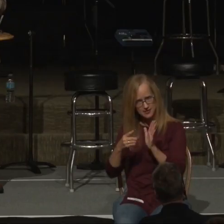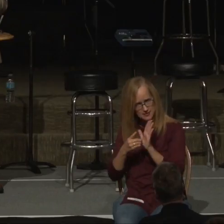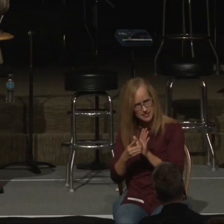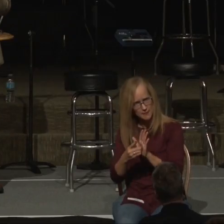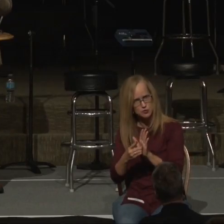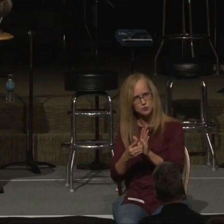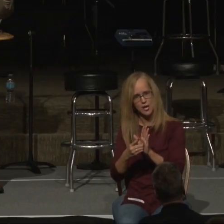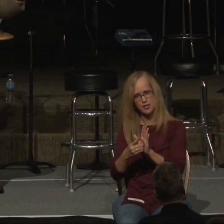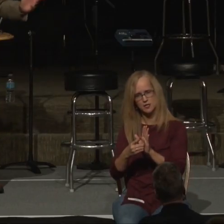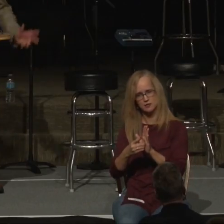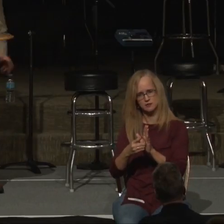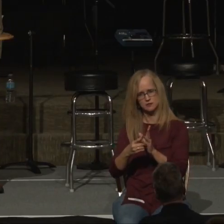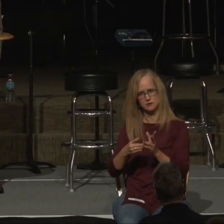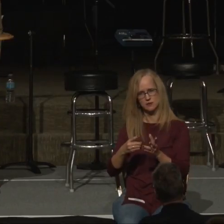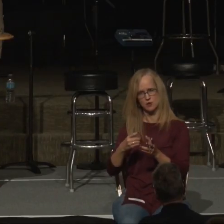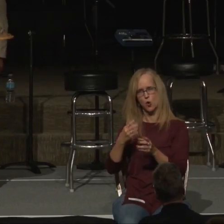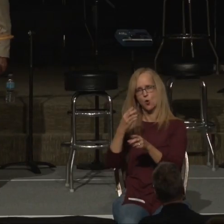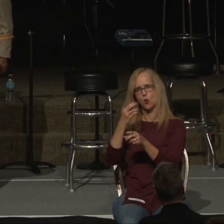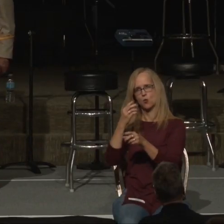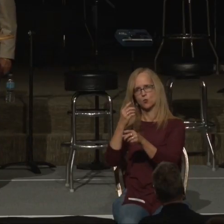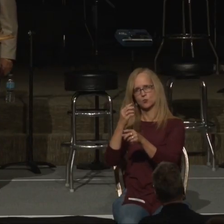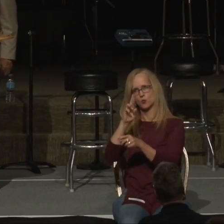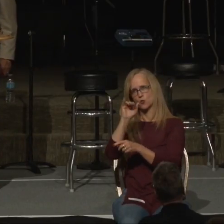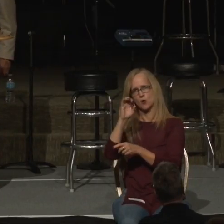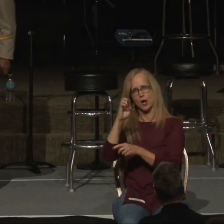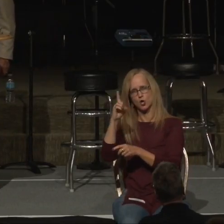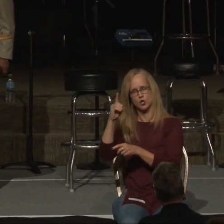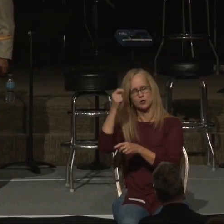demonstrated track record of God. Let me tell you about that in my life.